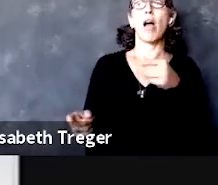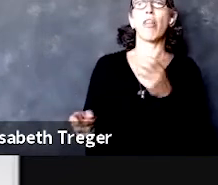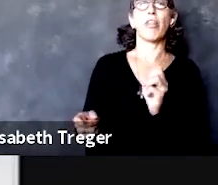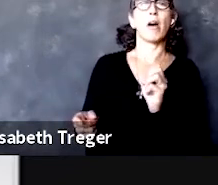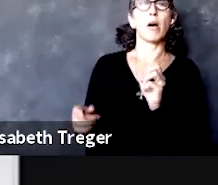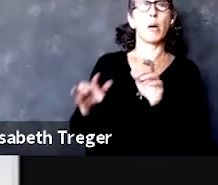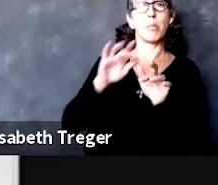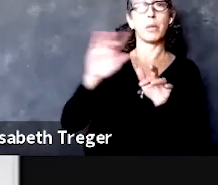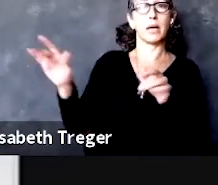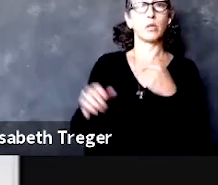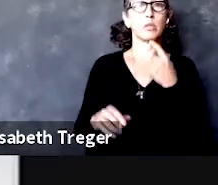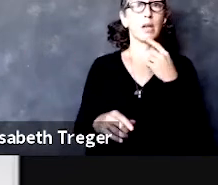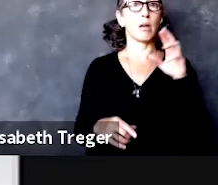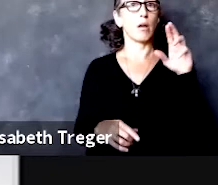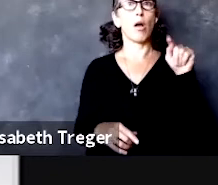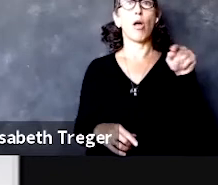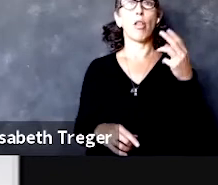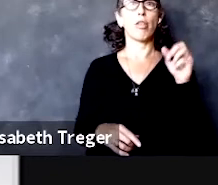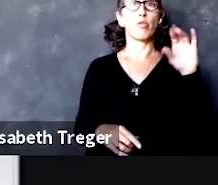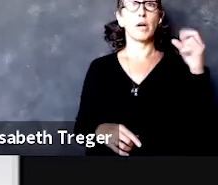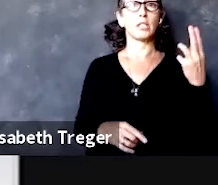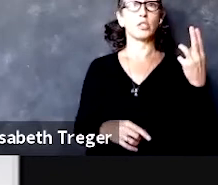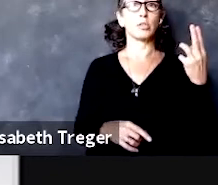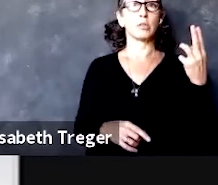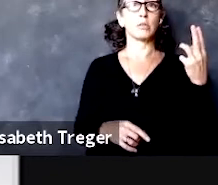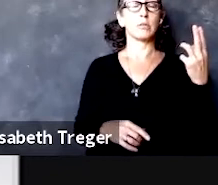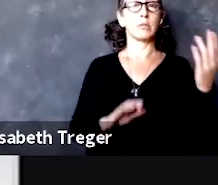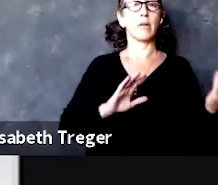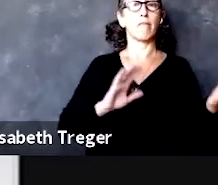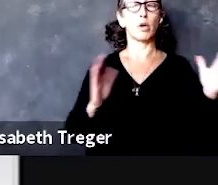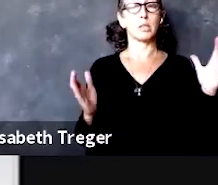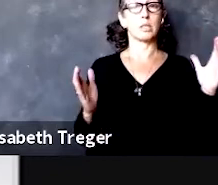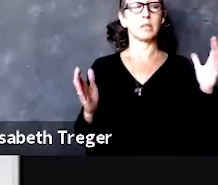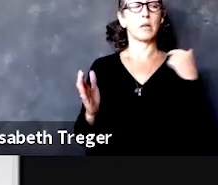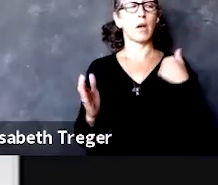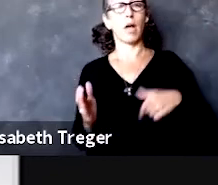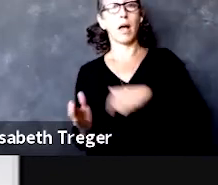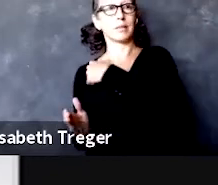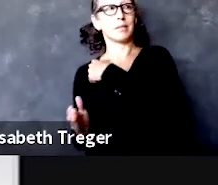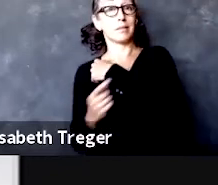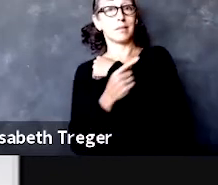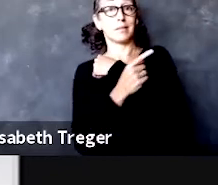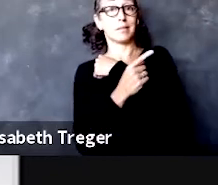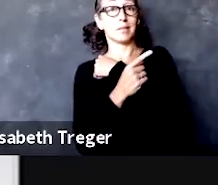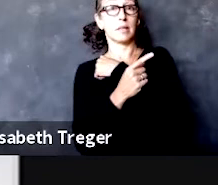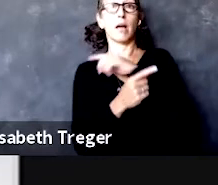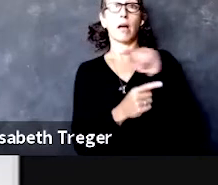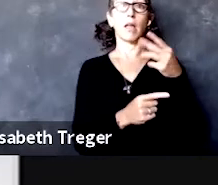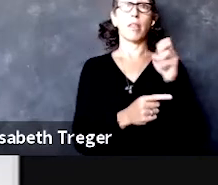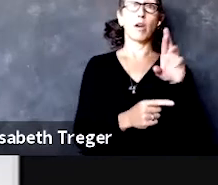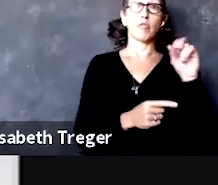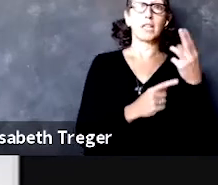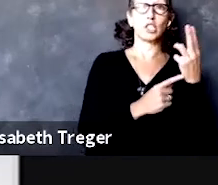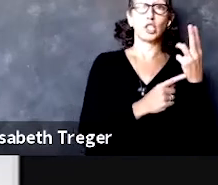versus the rest of us, which happens to be pretty apt right now. When you say the rich, no